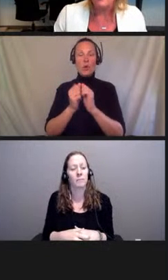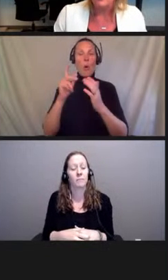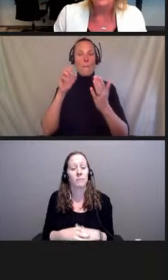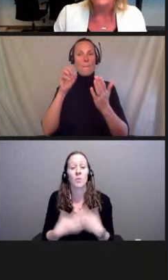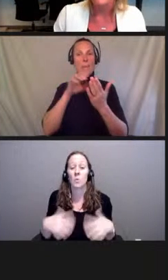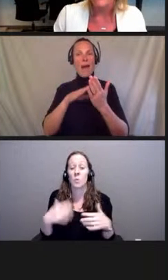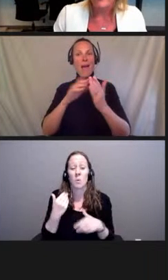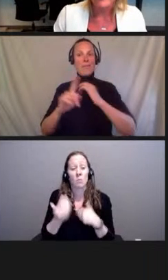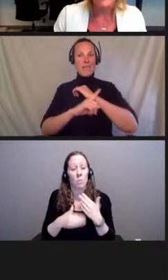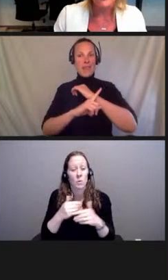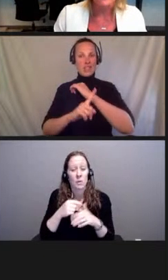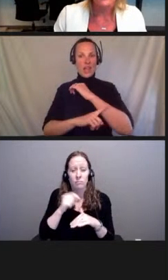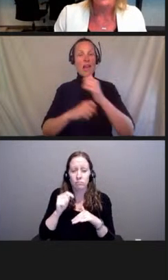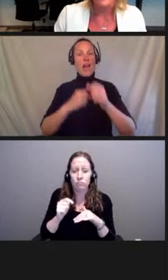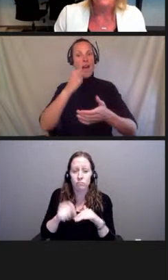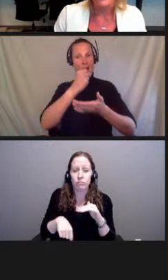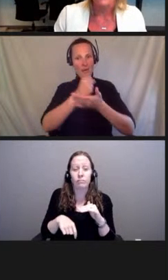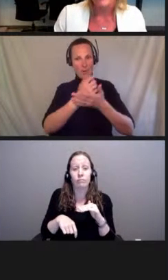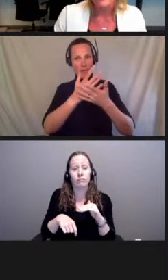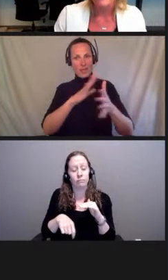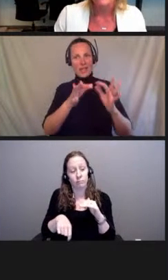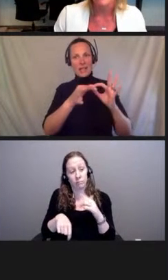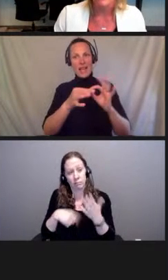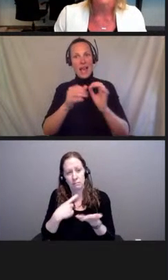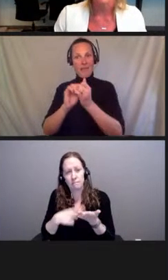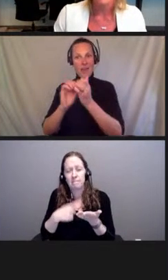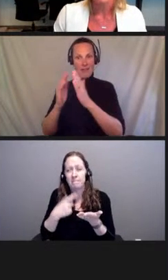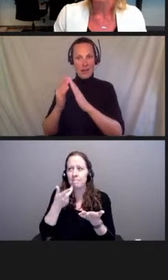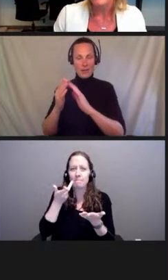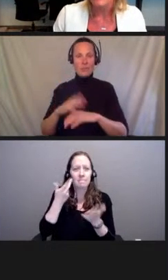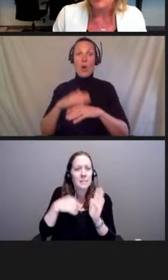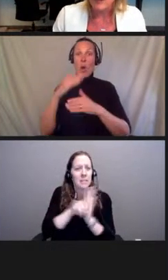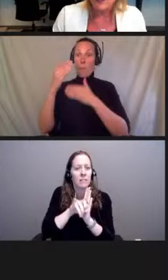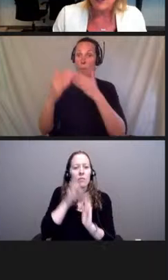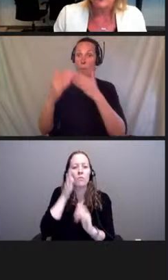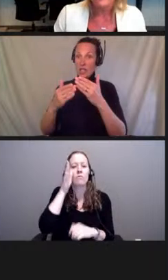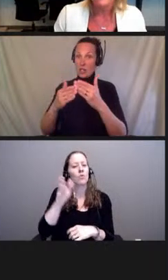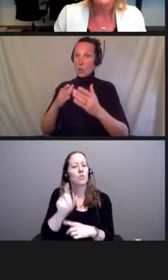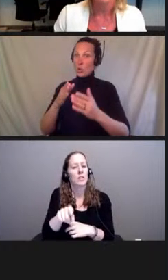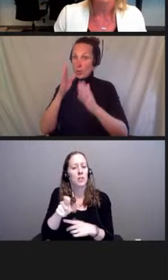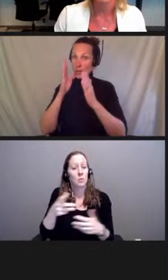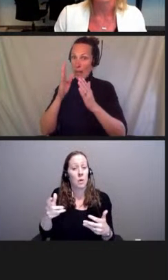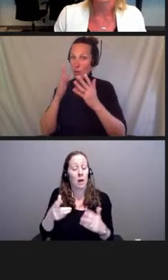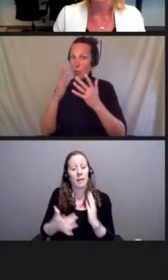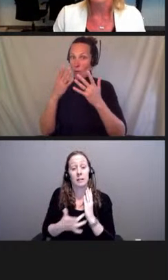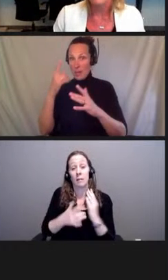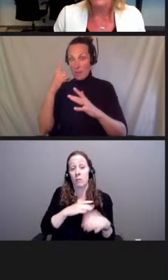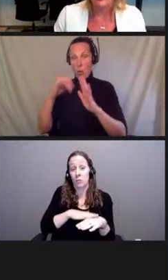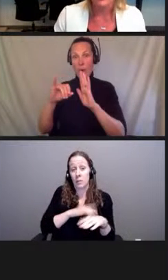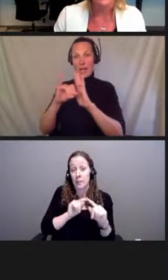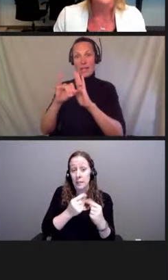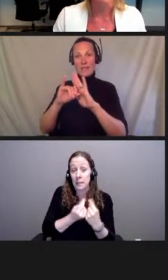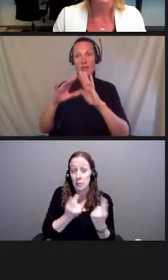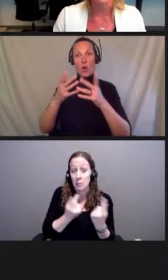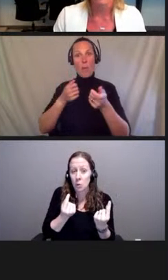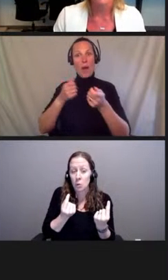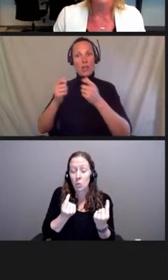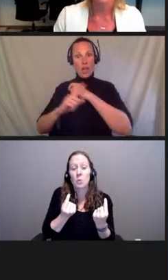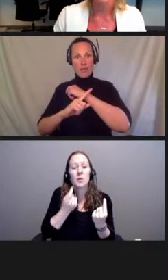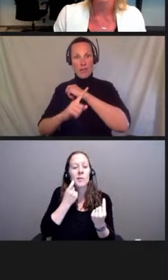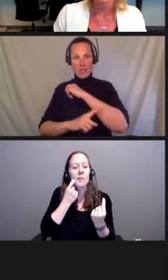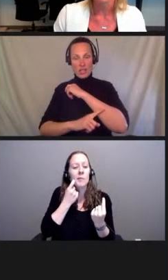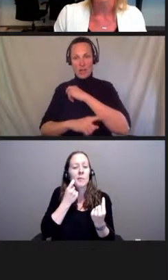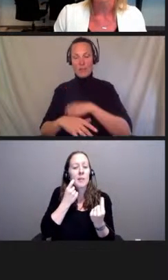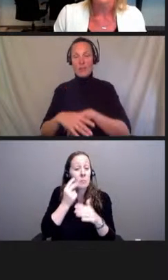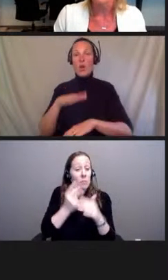process was used to identify the city's future waste management needs. Our technical consulting team considered the waste projections that we just walked